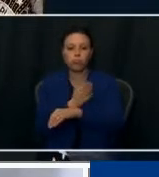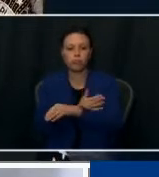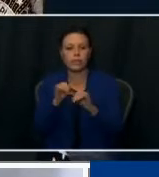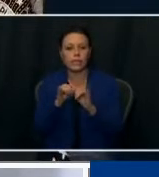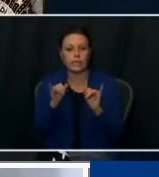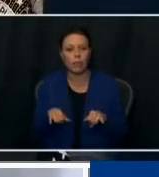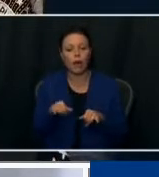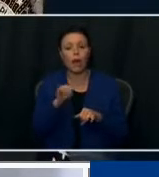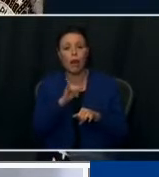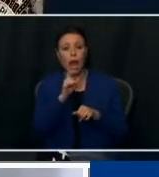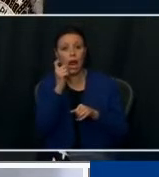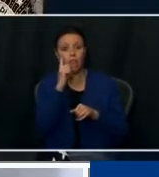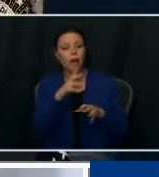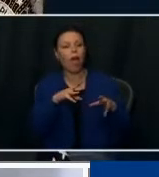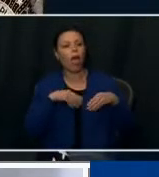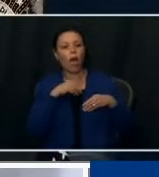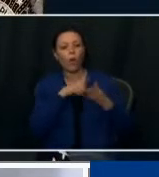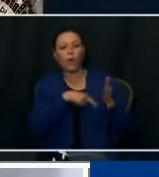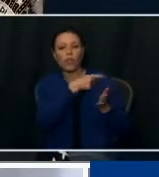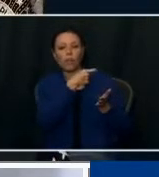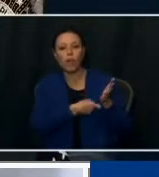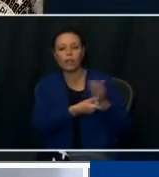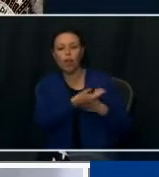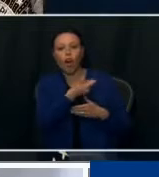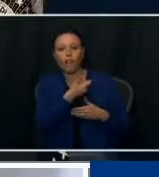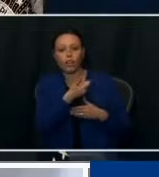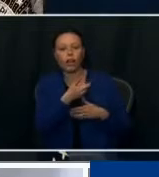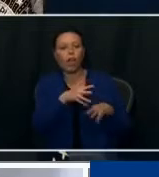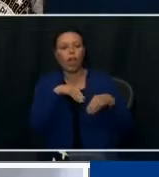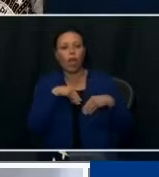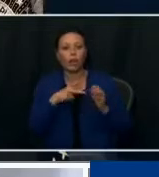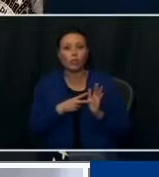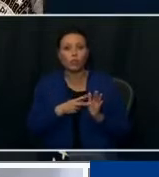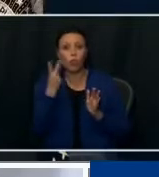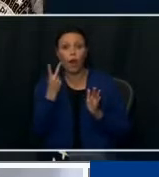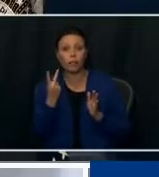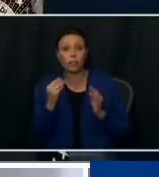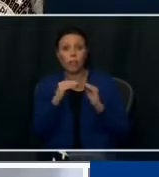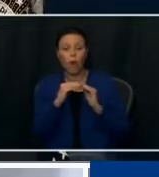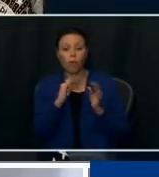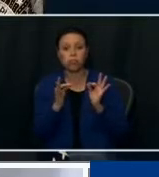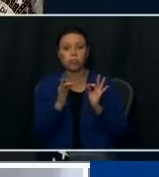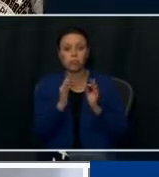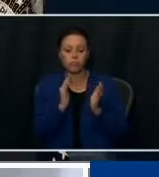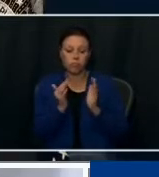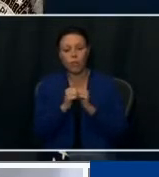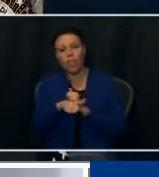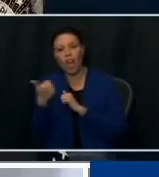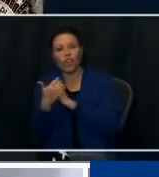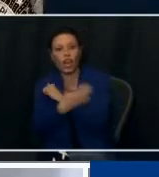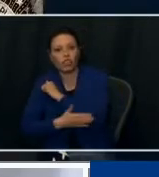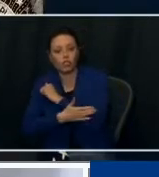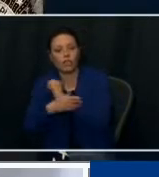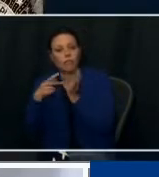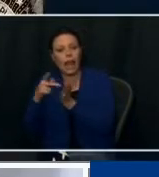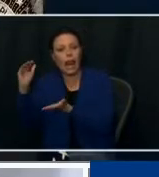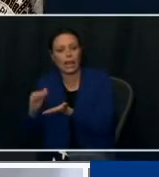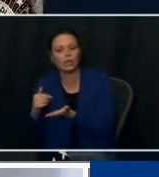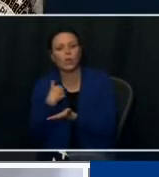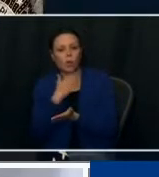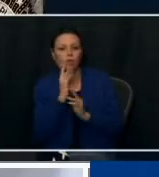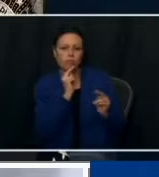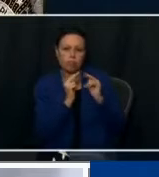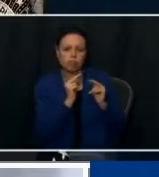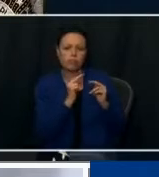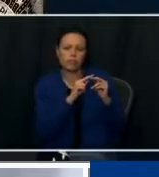government just took the price that drug companies offered paying about twice as much as comparable countries we're ending a